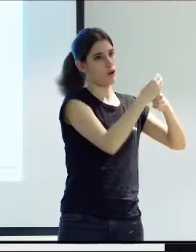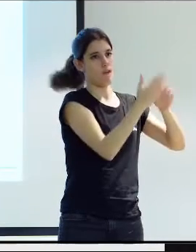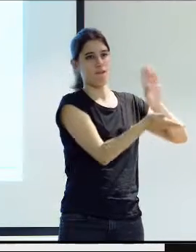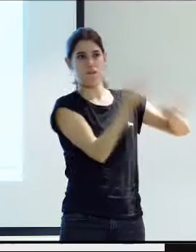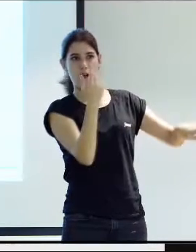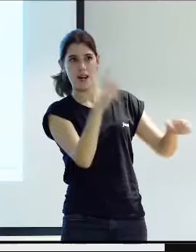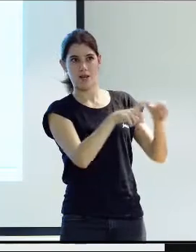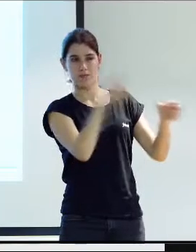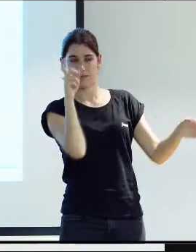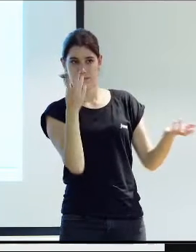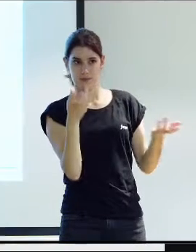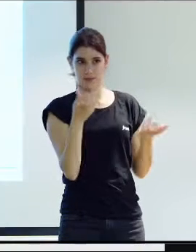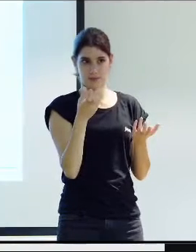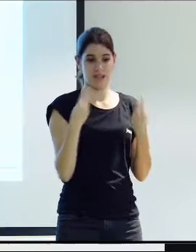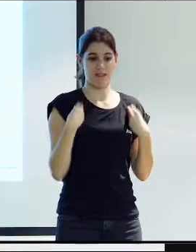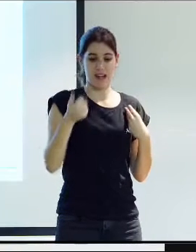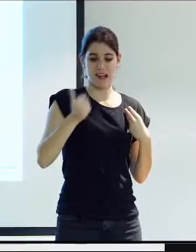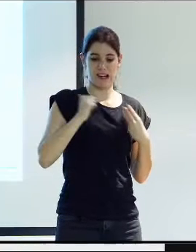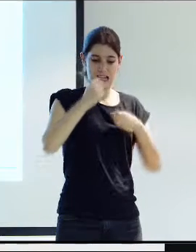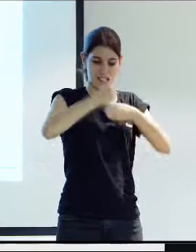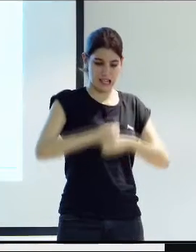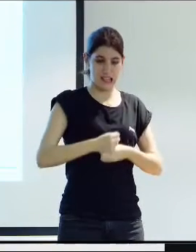deinstitutionalization of those people who live in residences